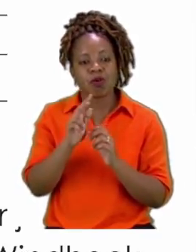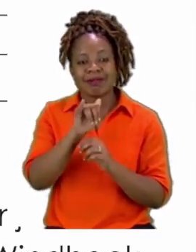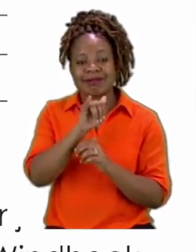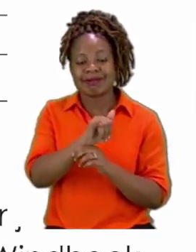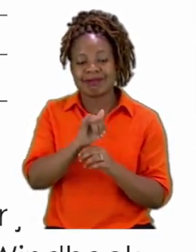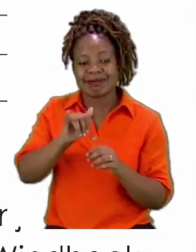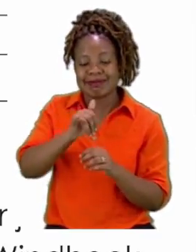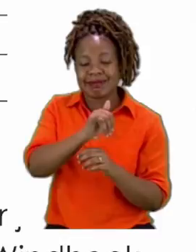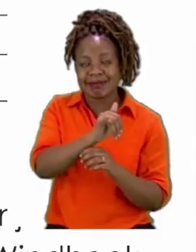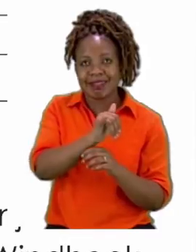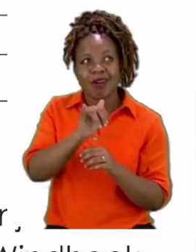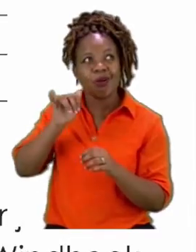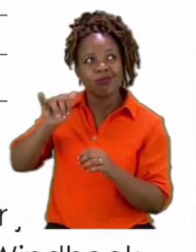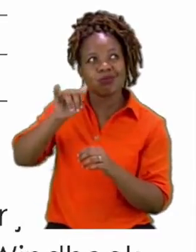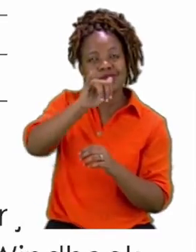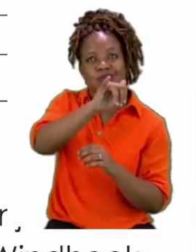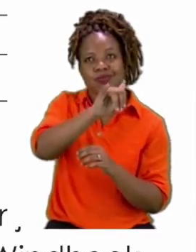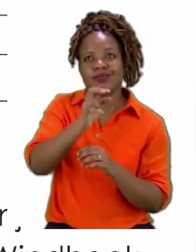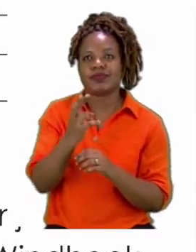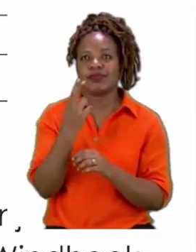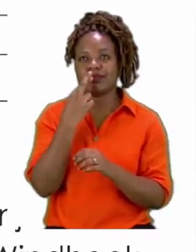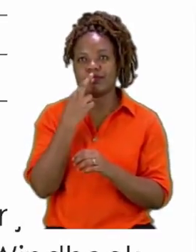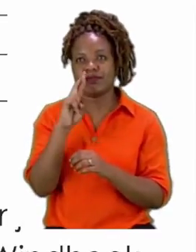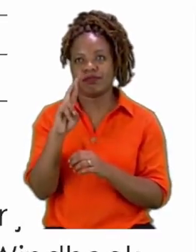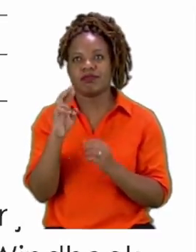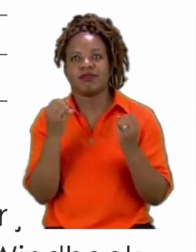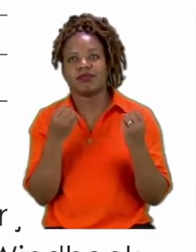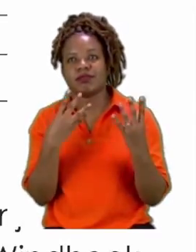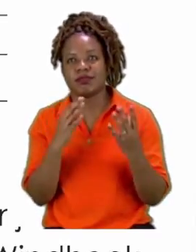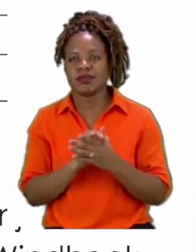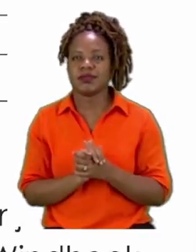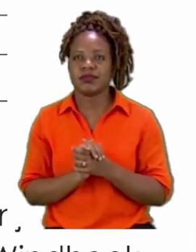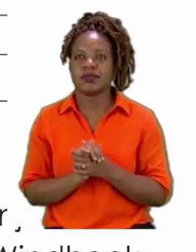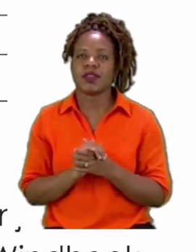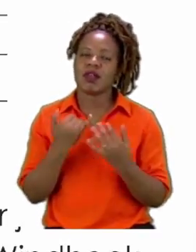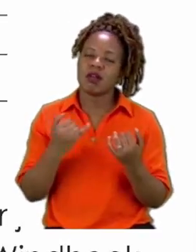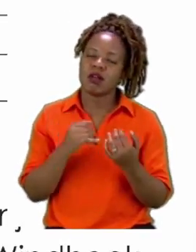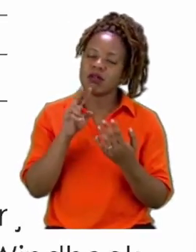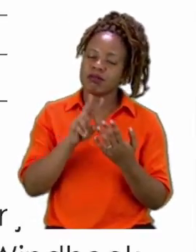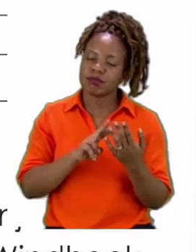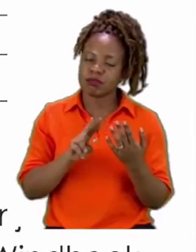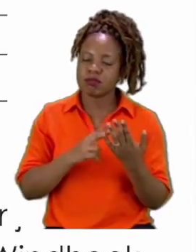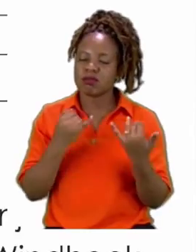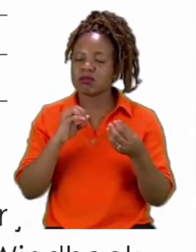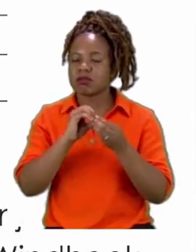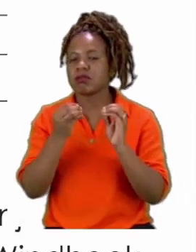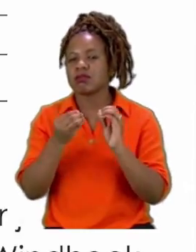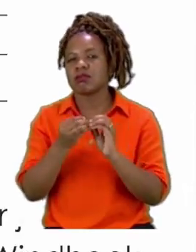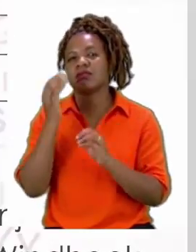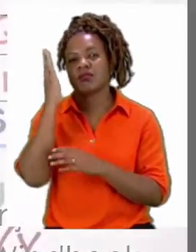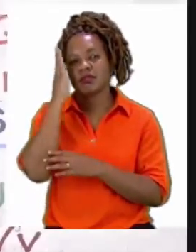Now that we have read it a second time, I'm sure we are able to get our numbers. So let's take a look at the